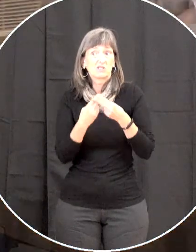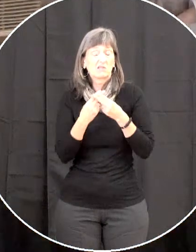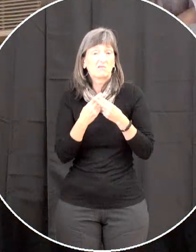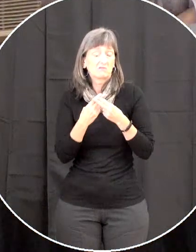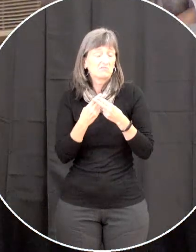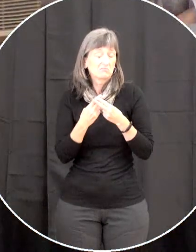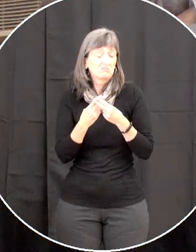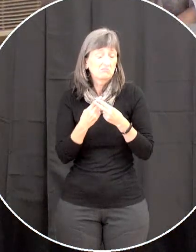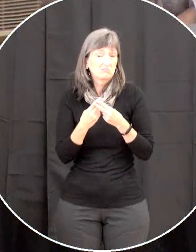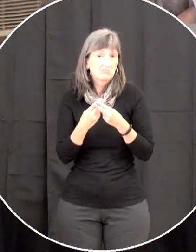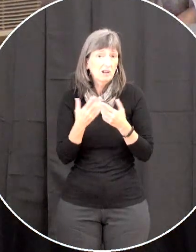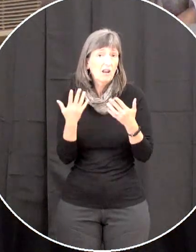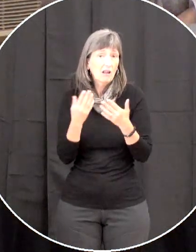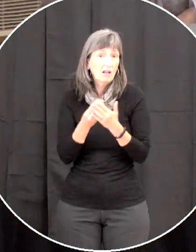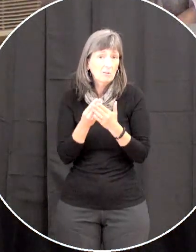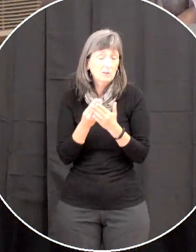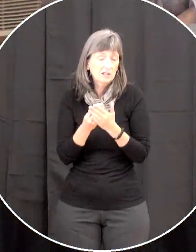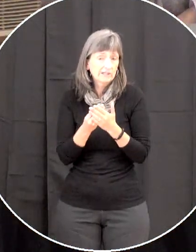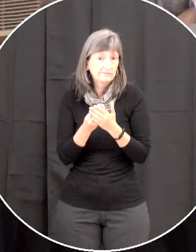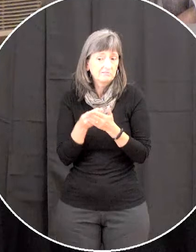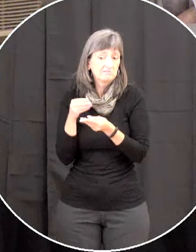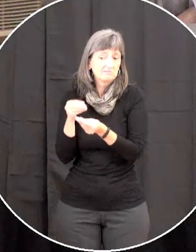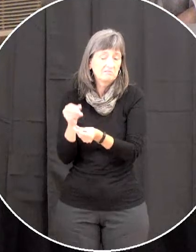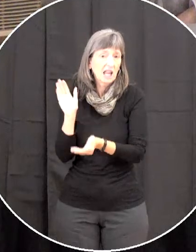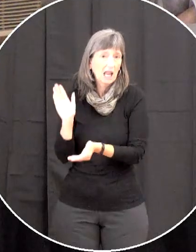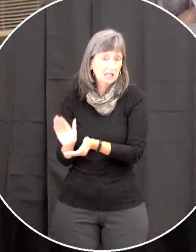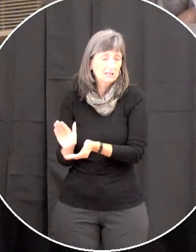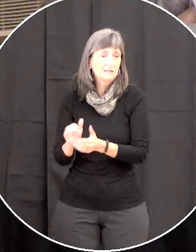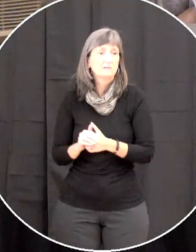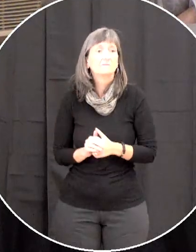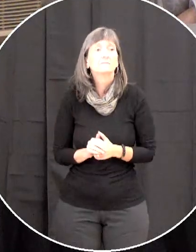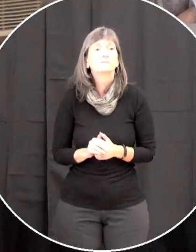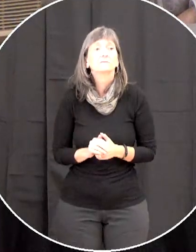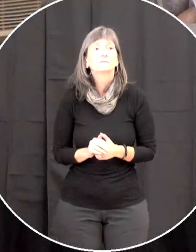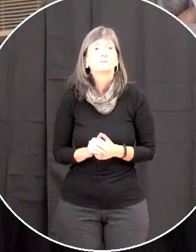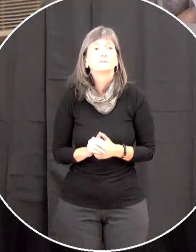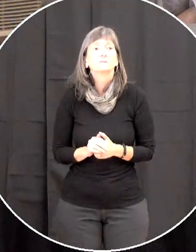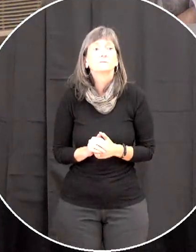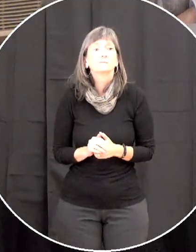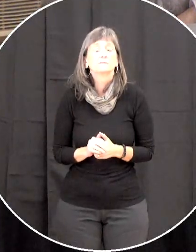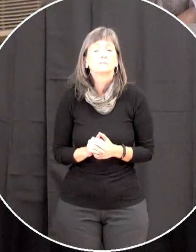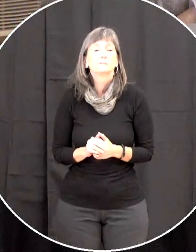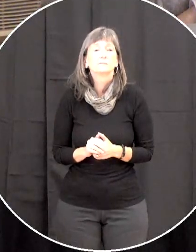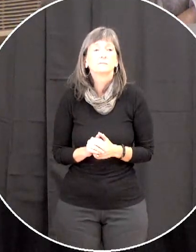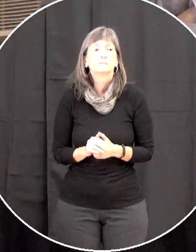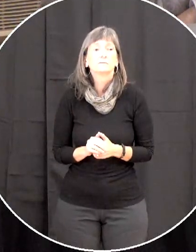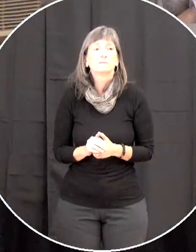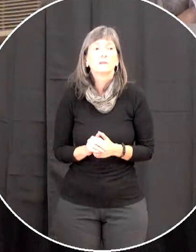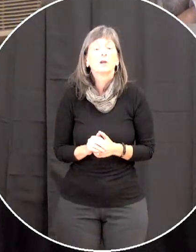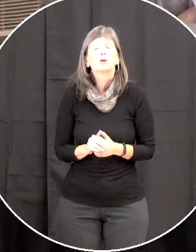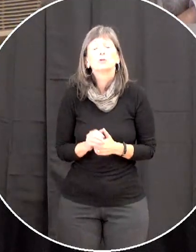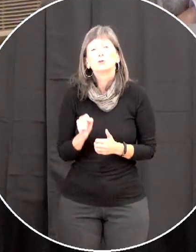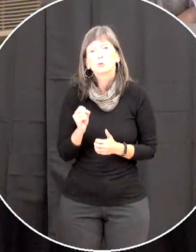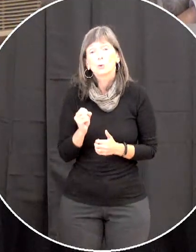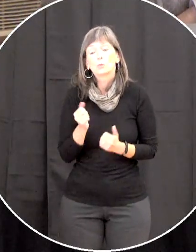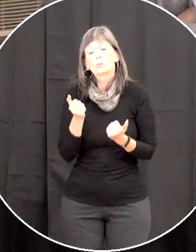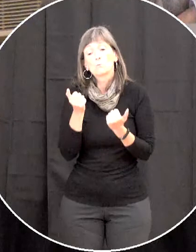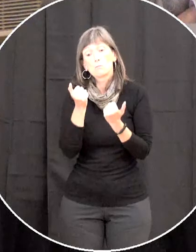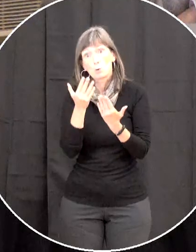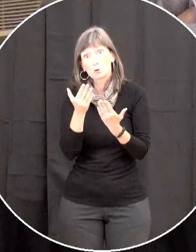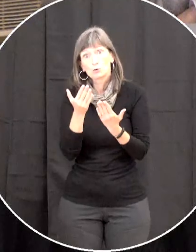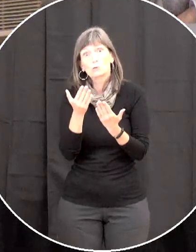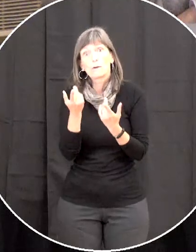significant amount of expenses. How? And a motion was made